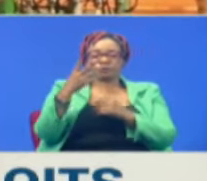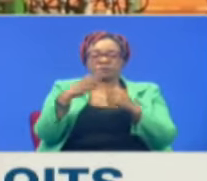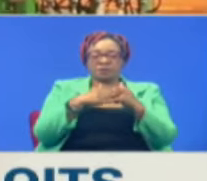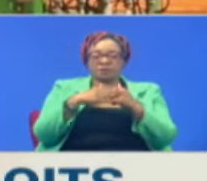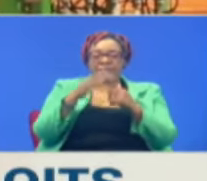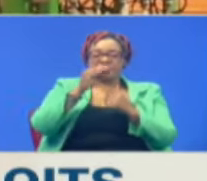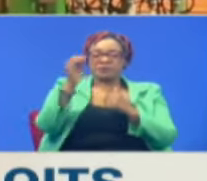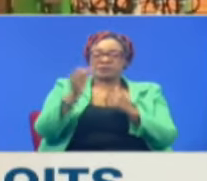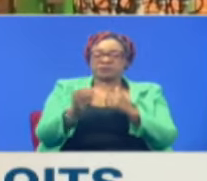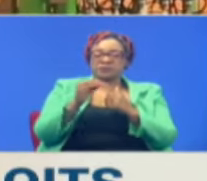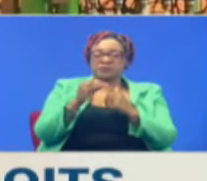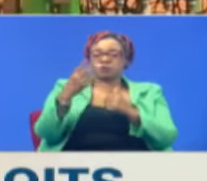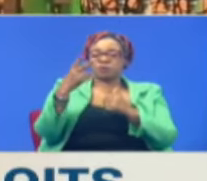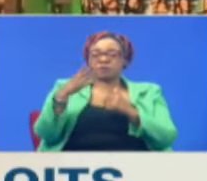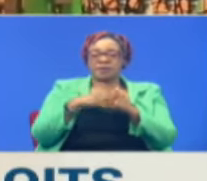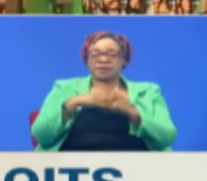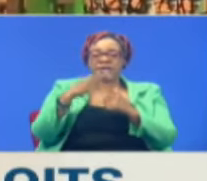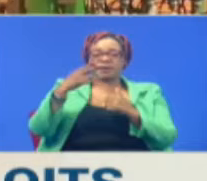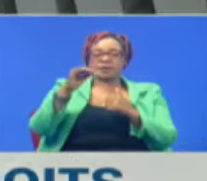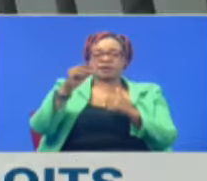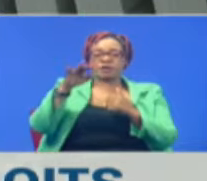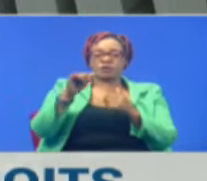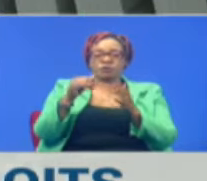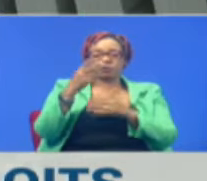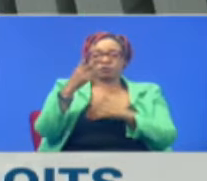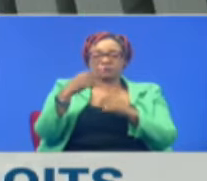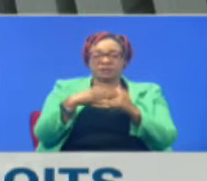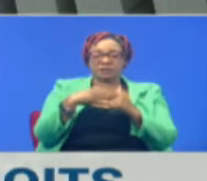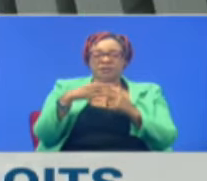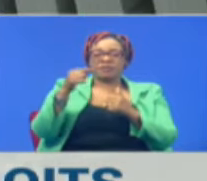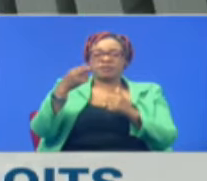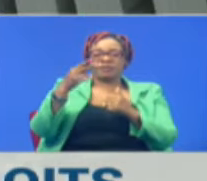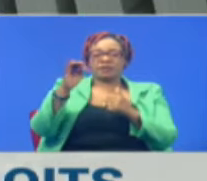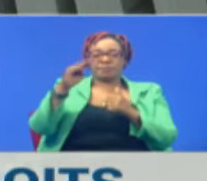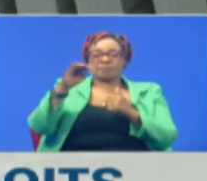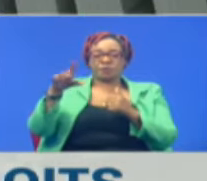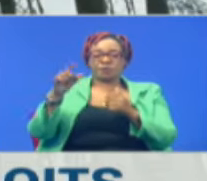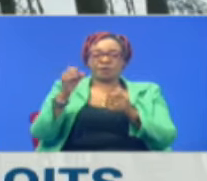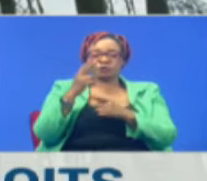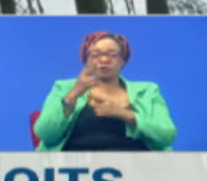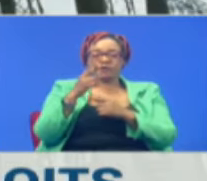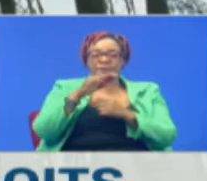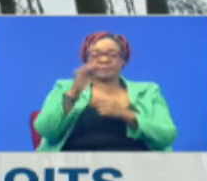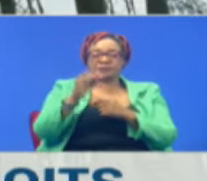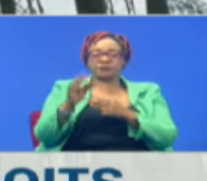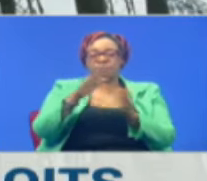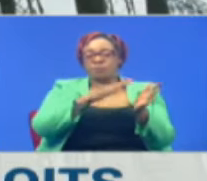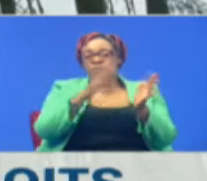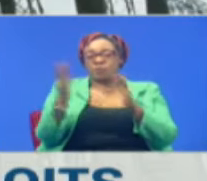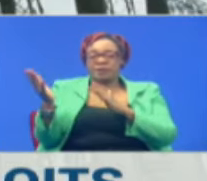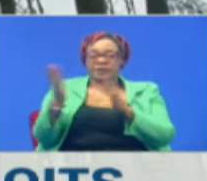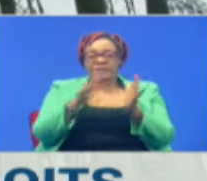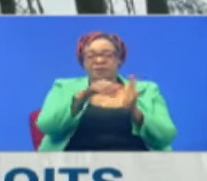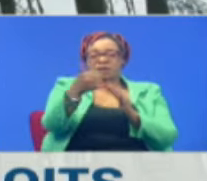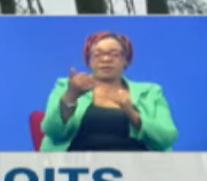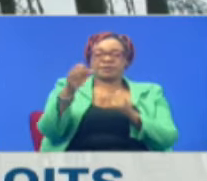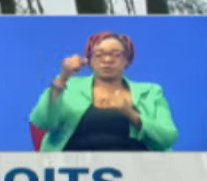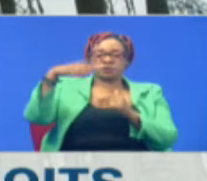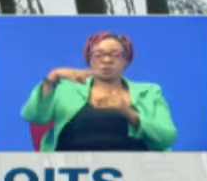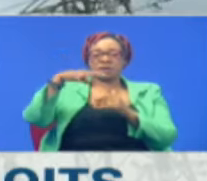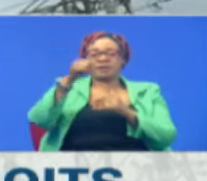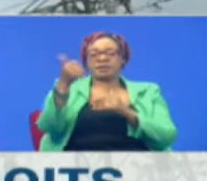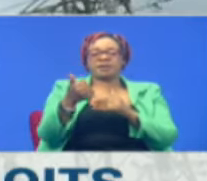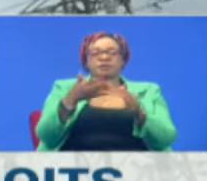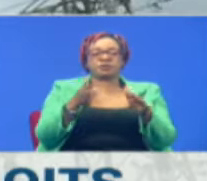power, 29% hydropower, 28% thermal, and 12% from wind, and the rest from solar and other sources.